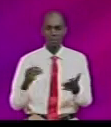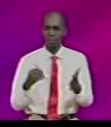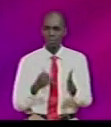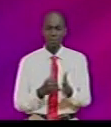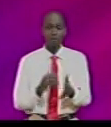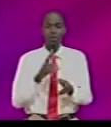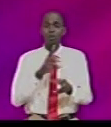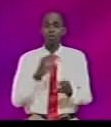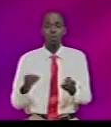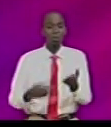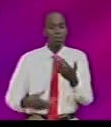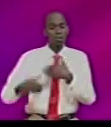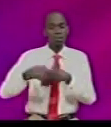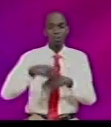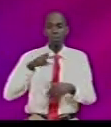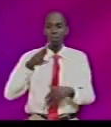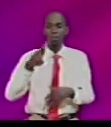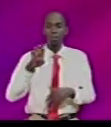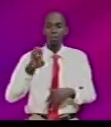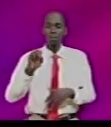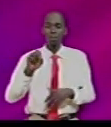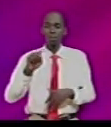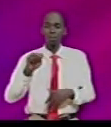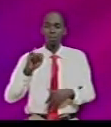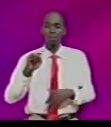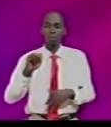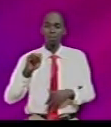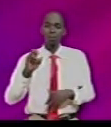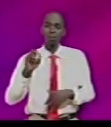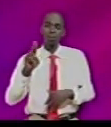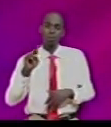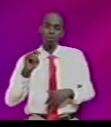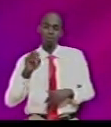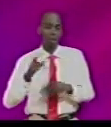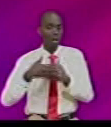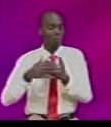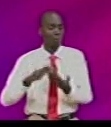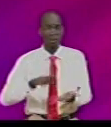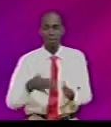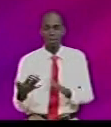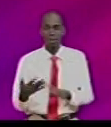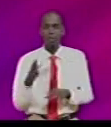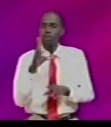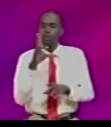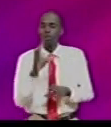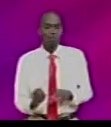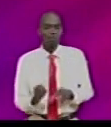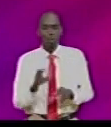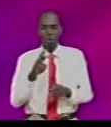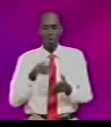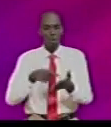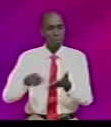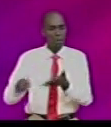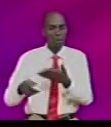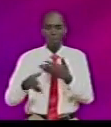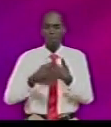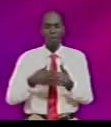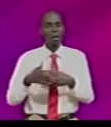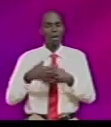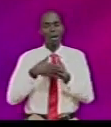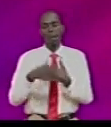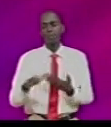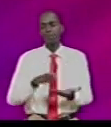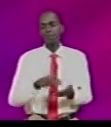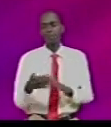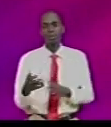death. No, you cannot restitute your way anymore. No renewal and no replay. You cannot replay it back. No